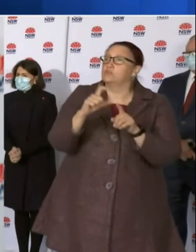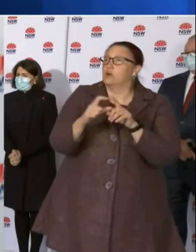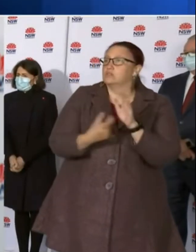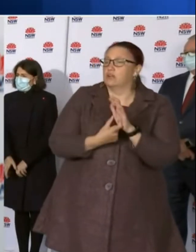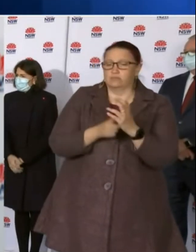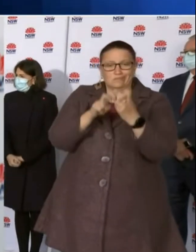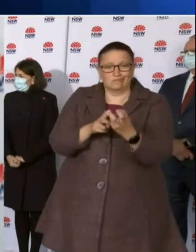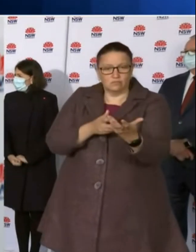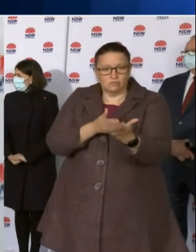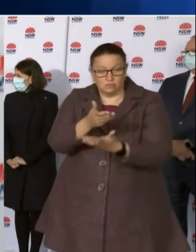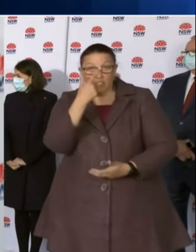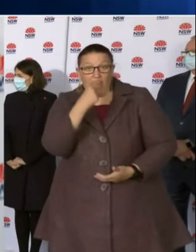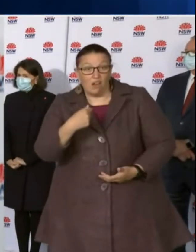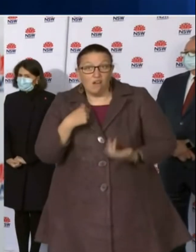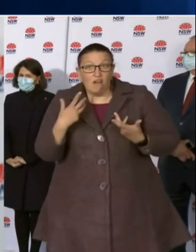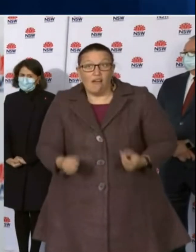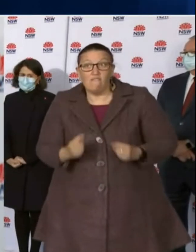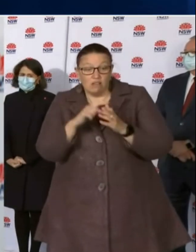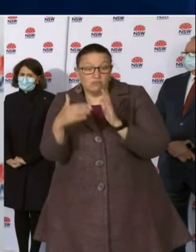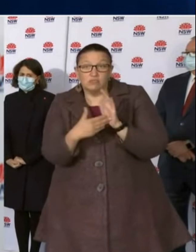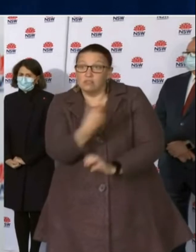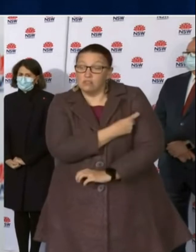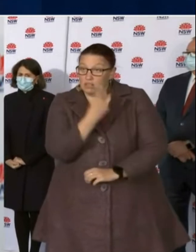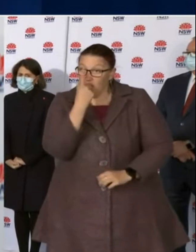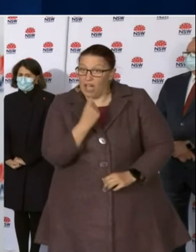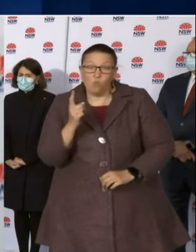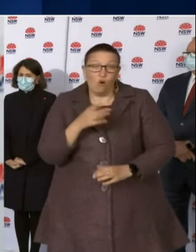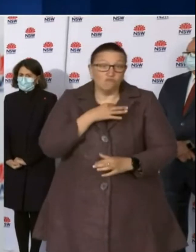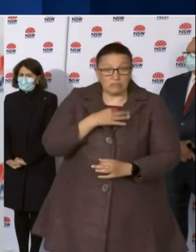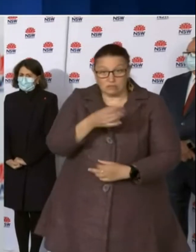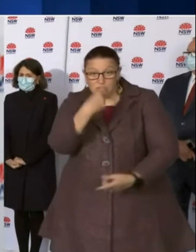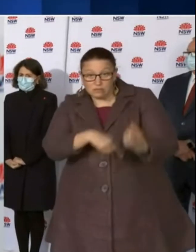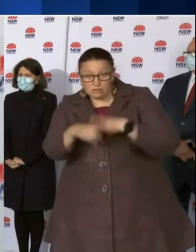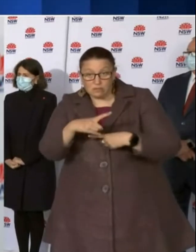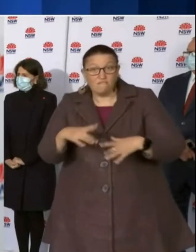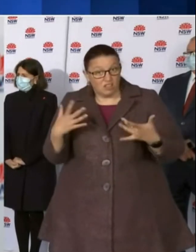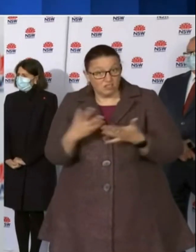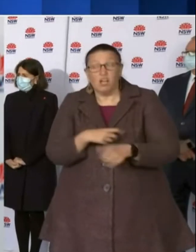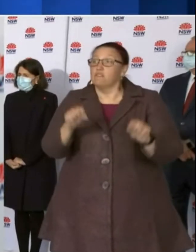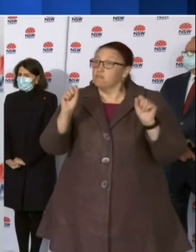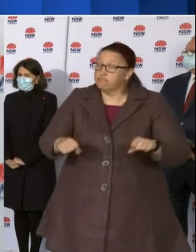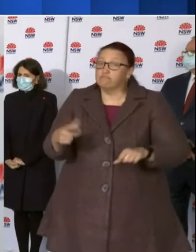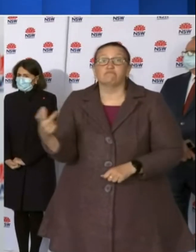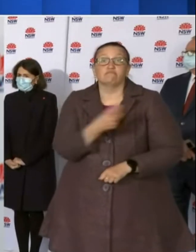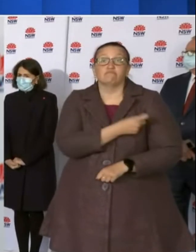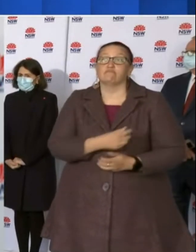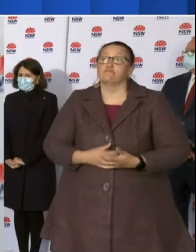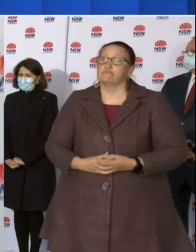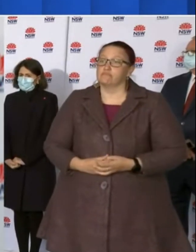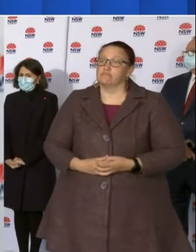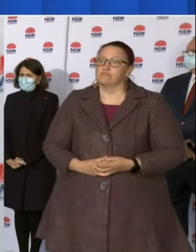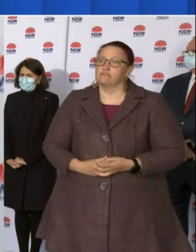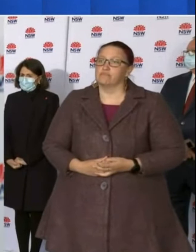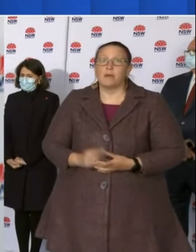the Delta strain transmissibility will make us have to rethink about the level of vaccination, and I think I'm alluding to the fact,